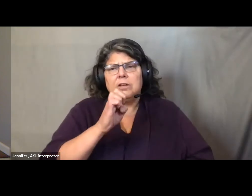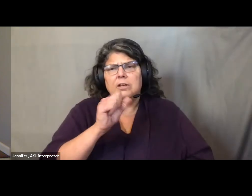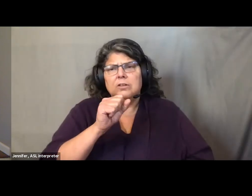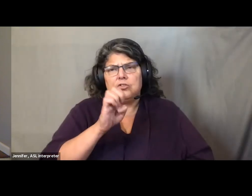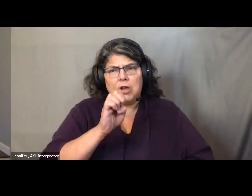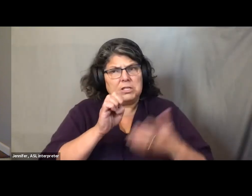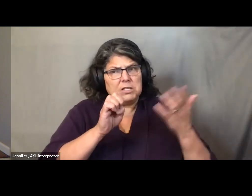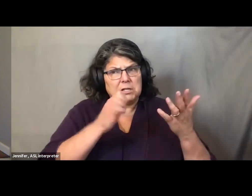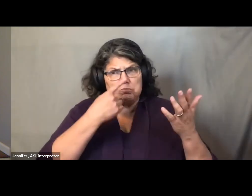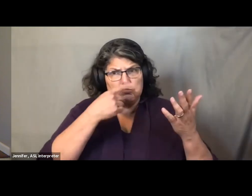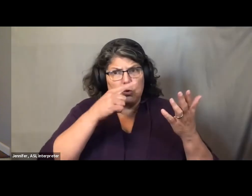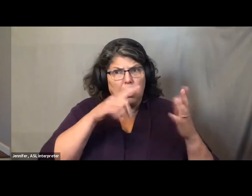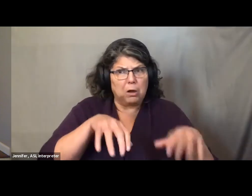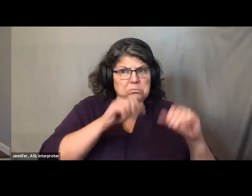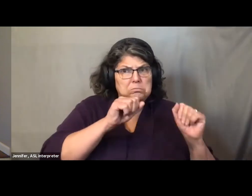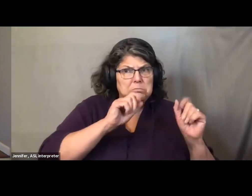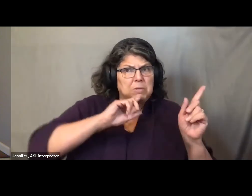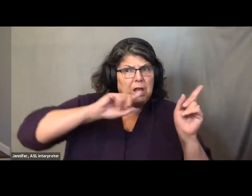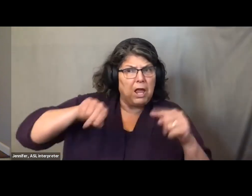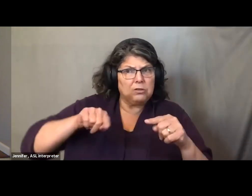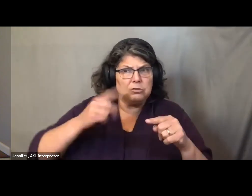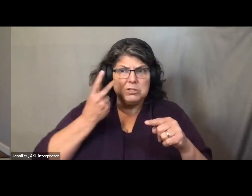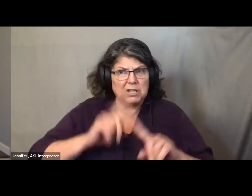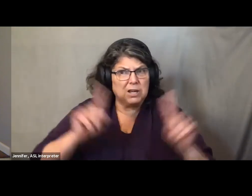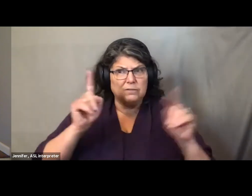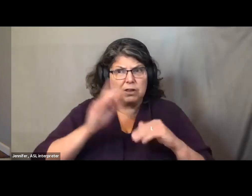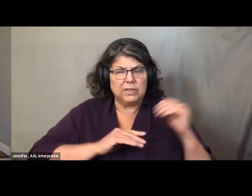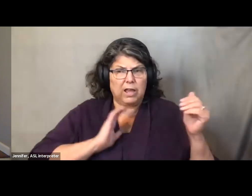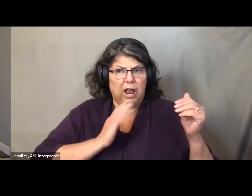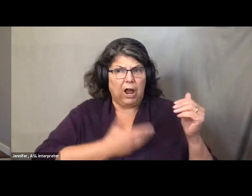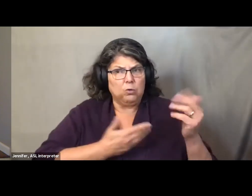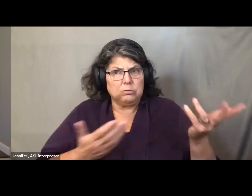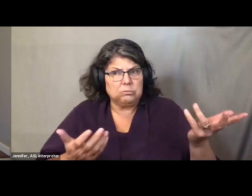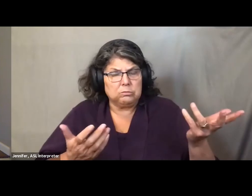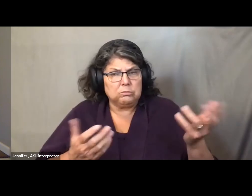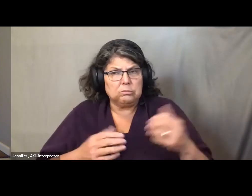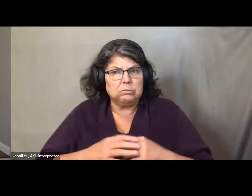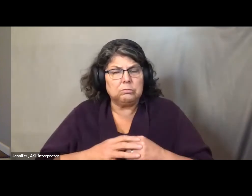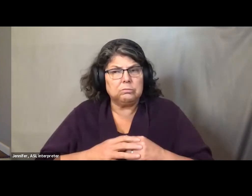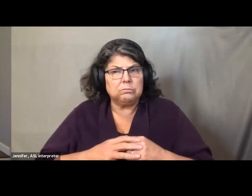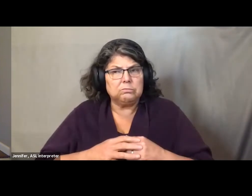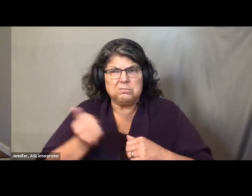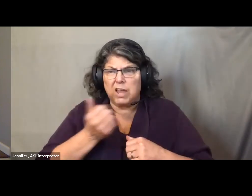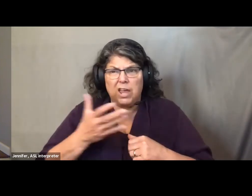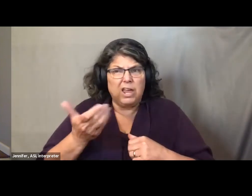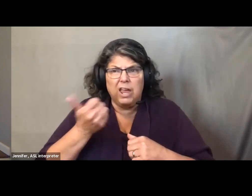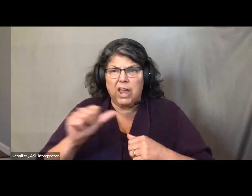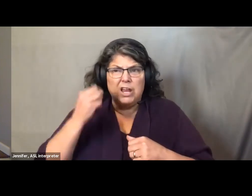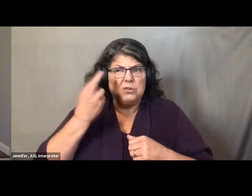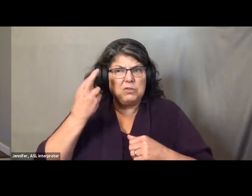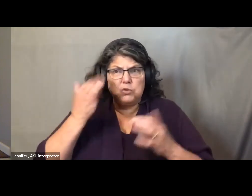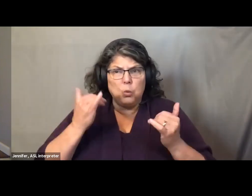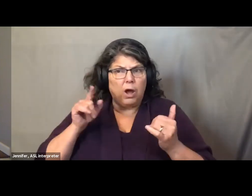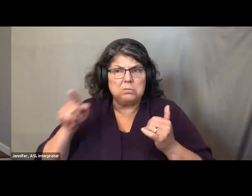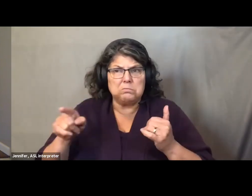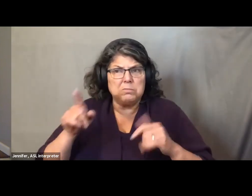see if there is any difference or anything that would prohibit a phase